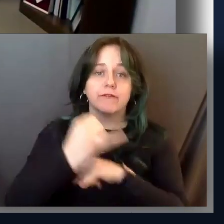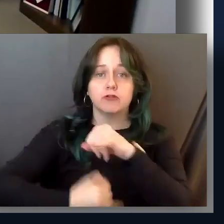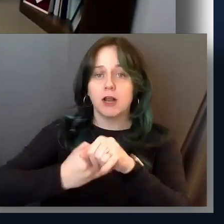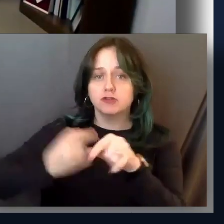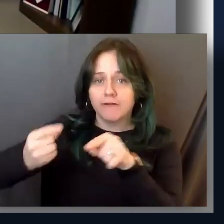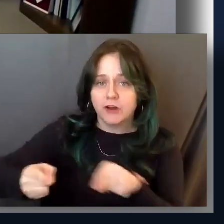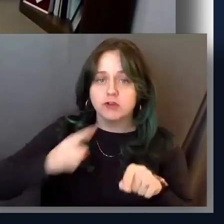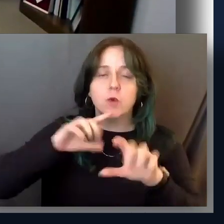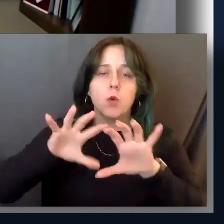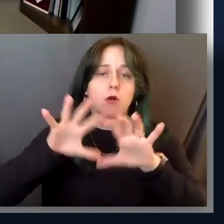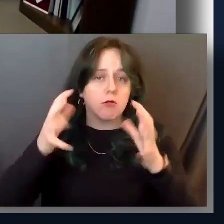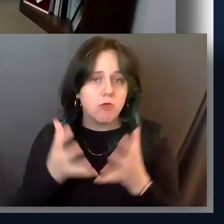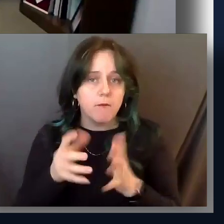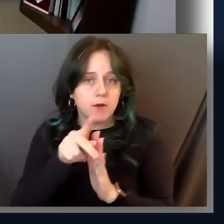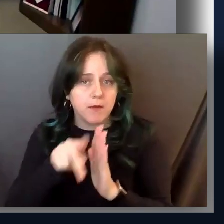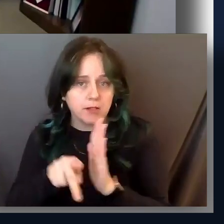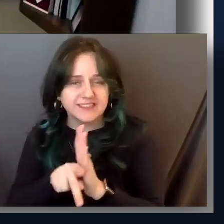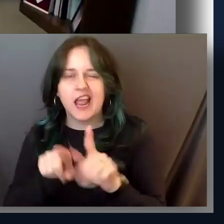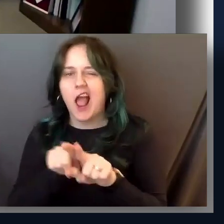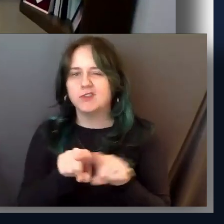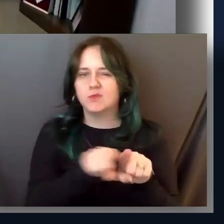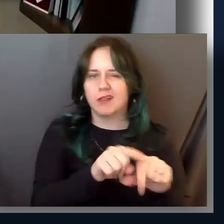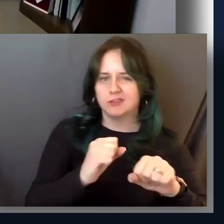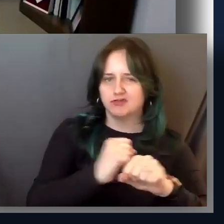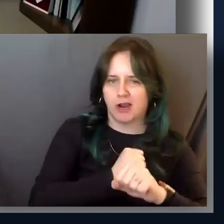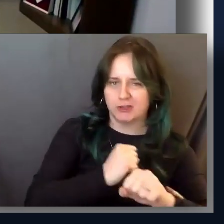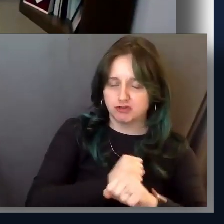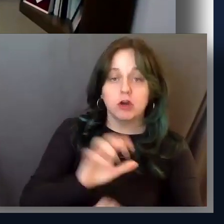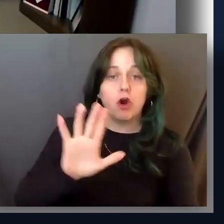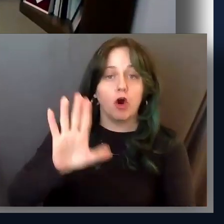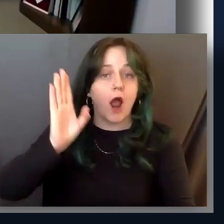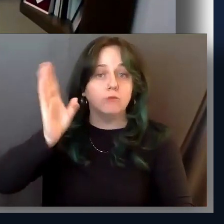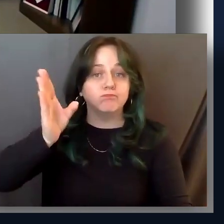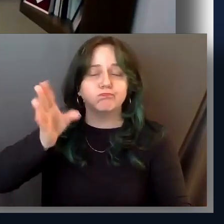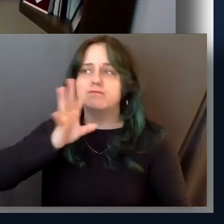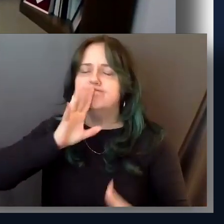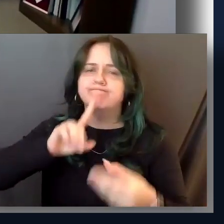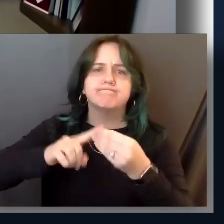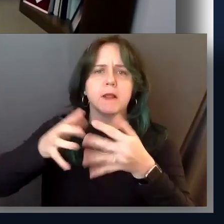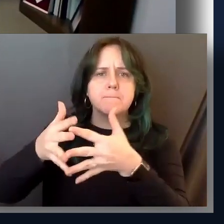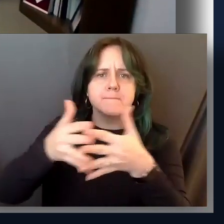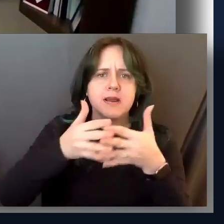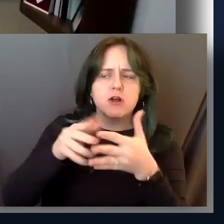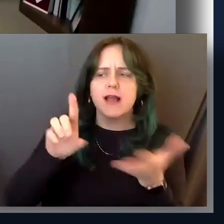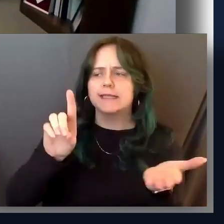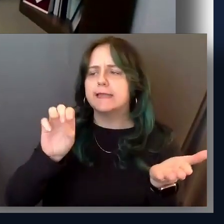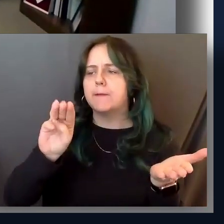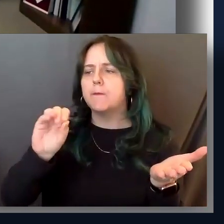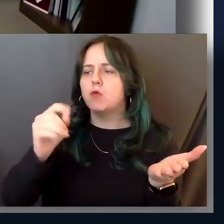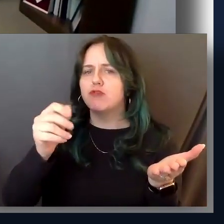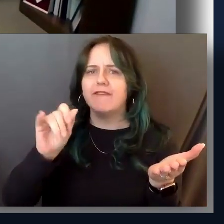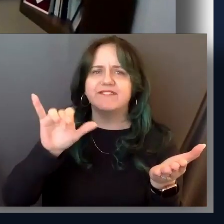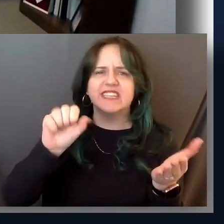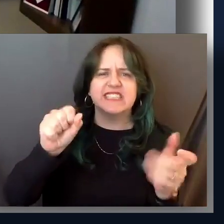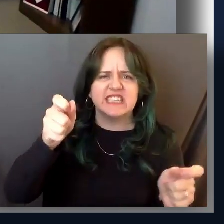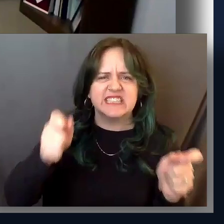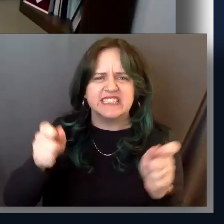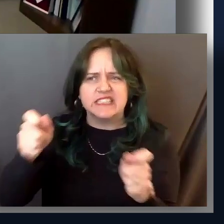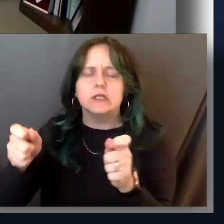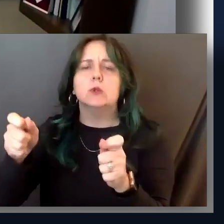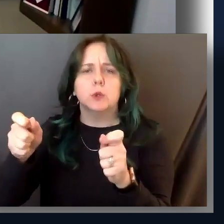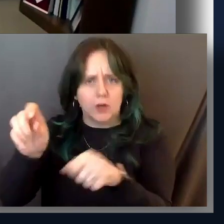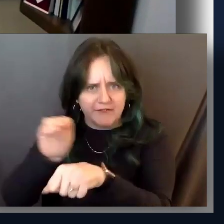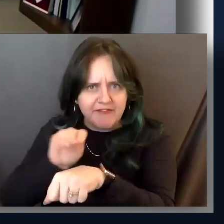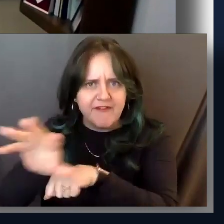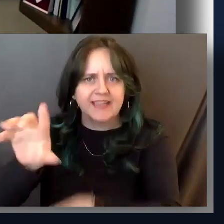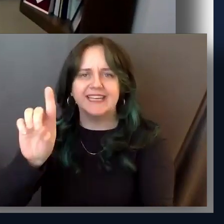International Affairs in the School of Global Policy and Strategy. Her talk today will focus on America's changing demographics